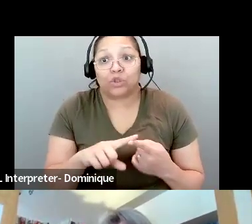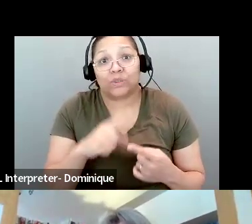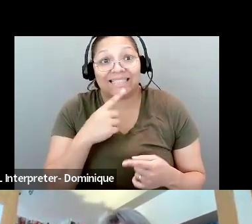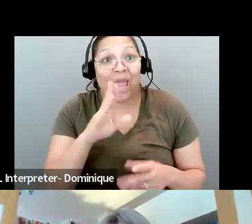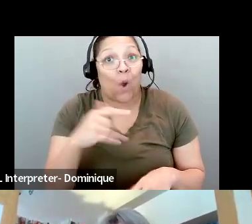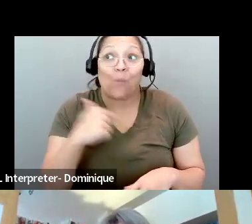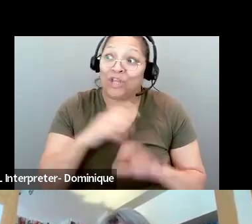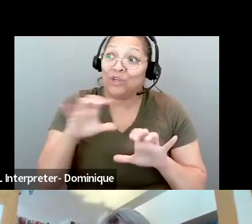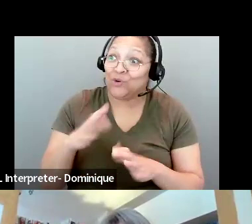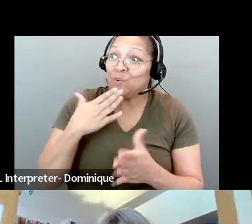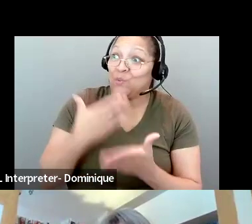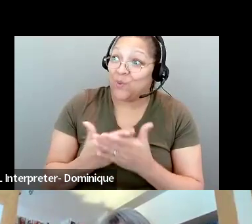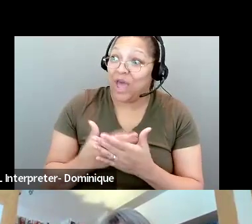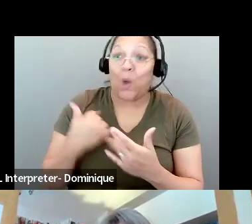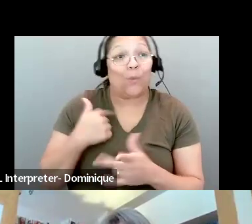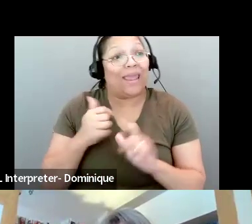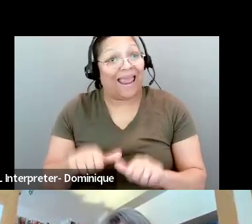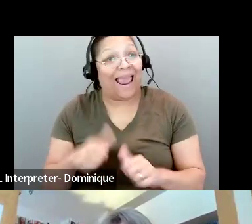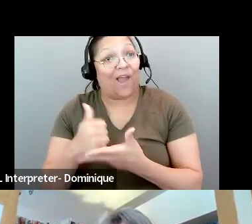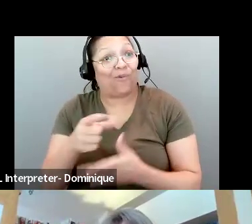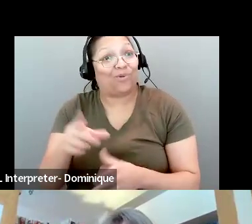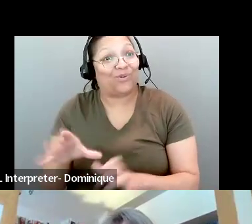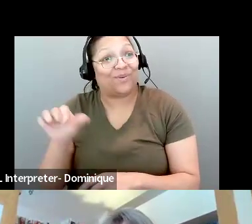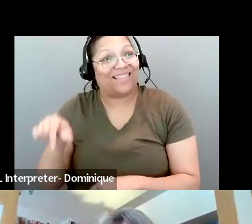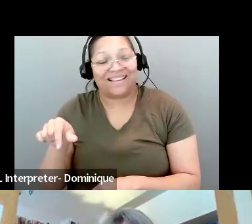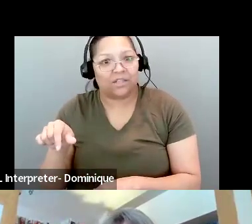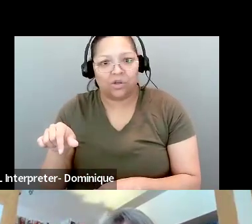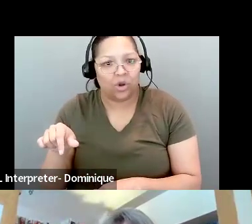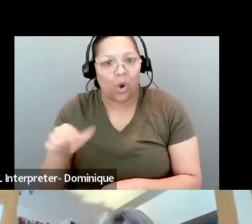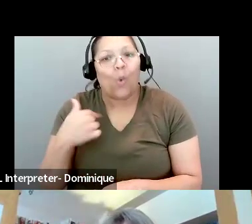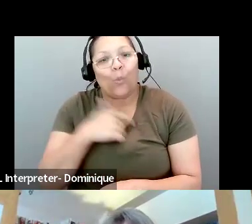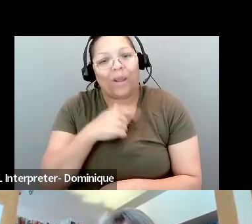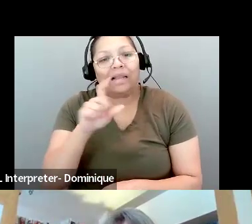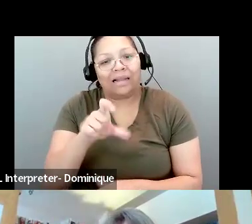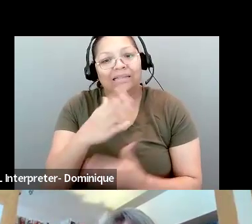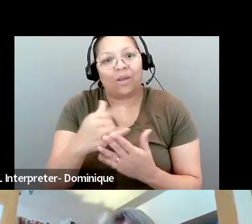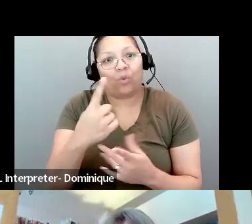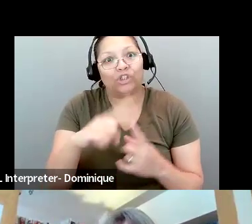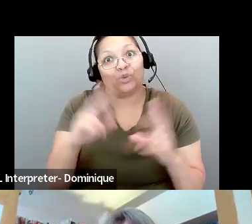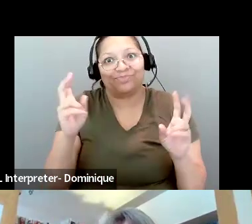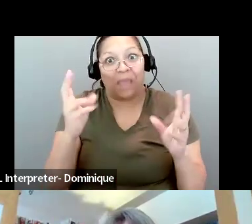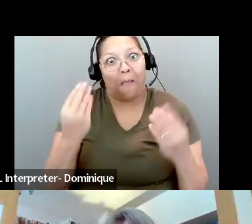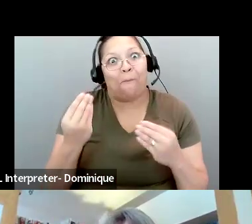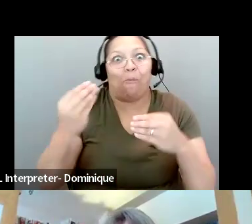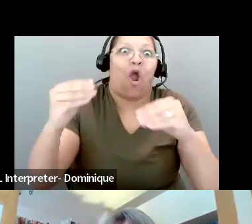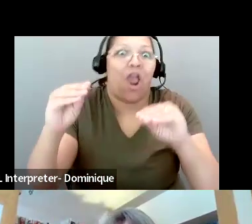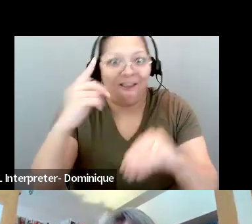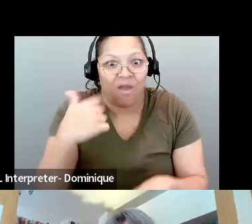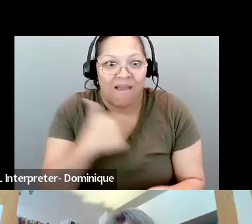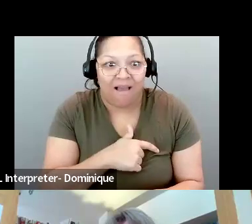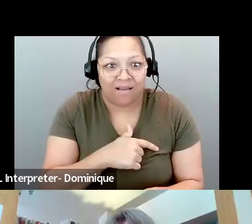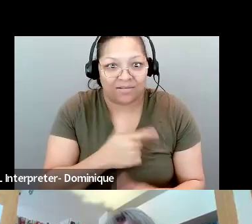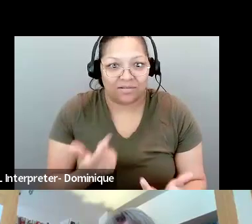super well and we can help you doing this. I mean, we almost need a marketer to help with advocates to do that. And so